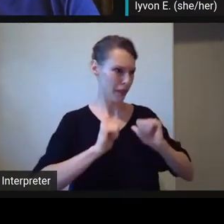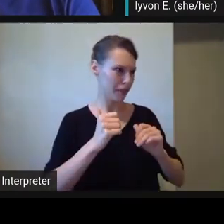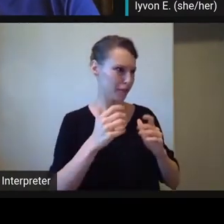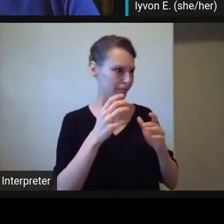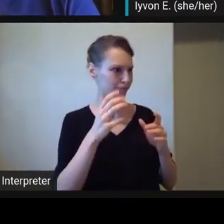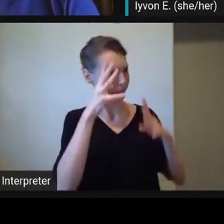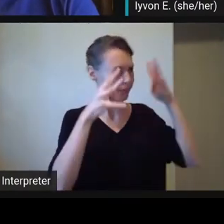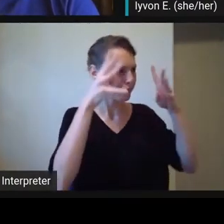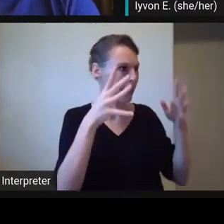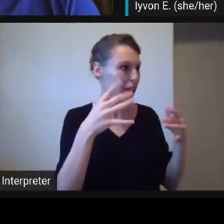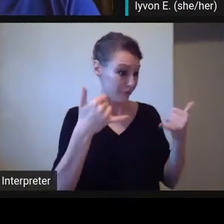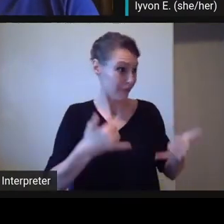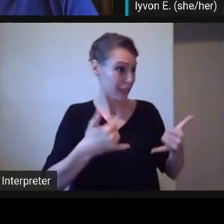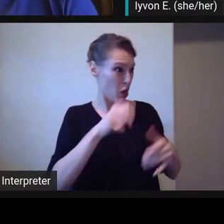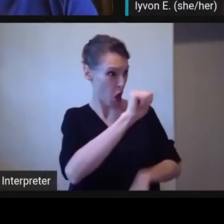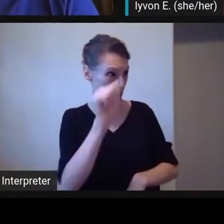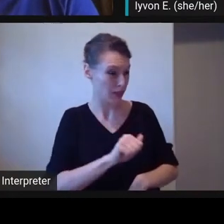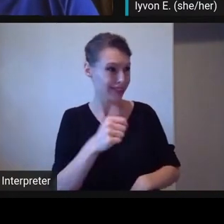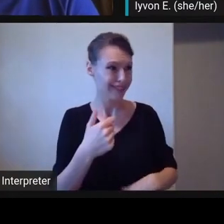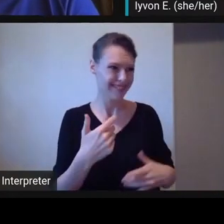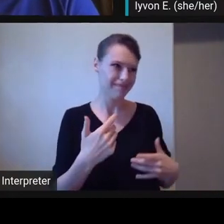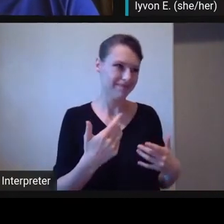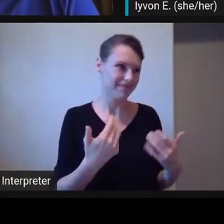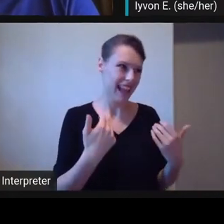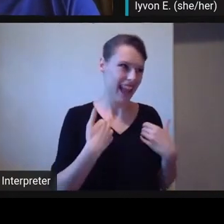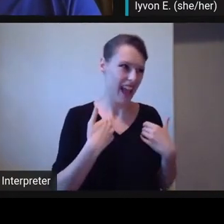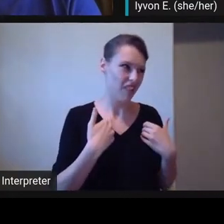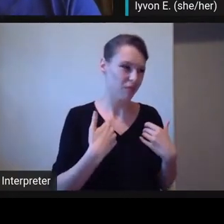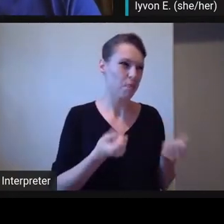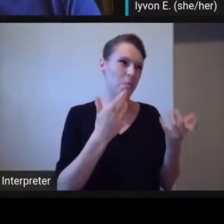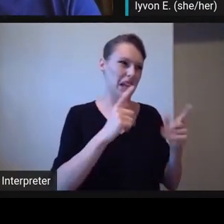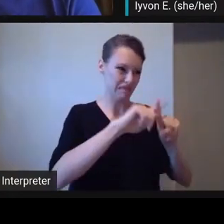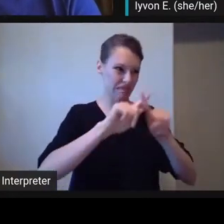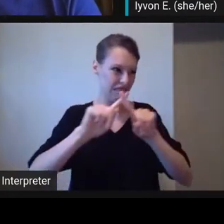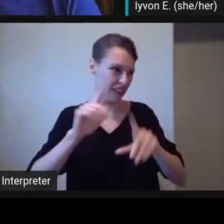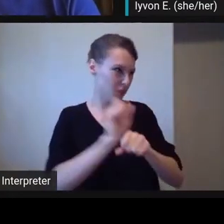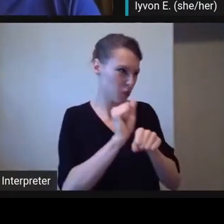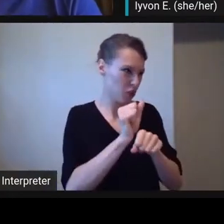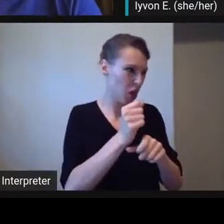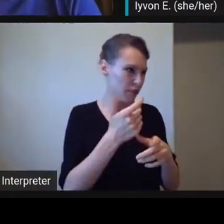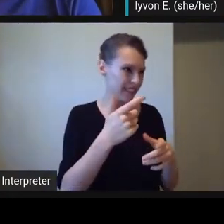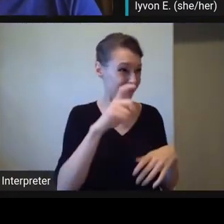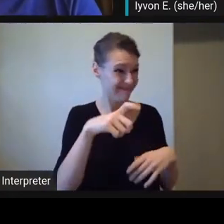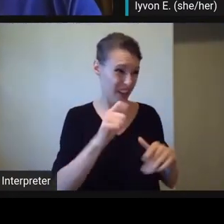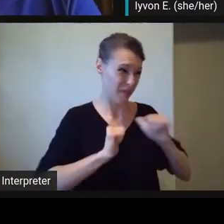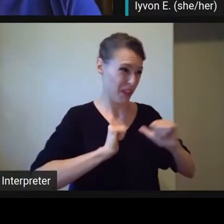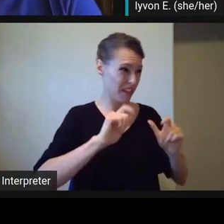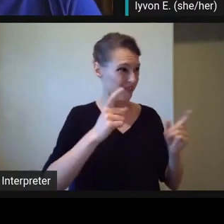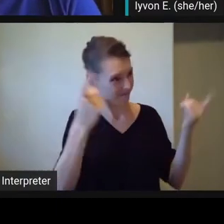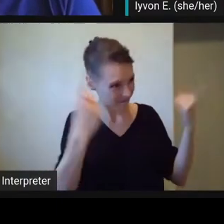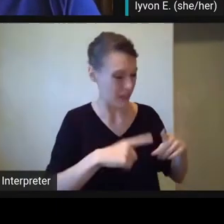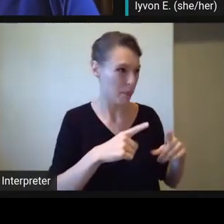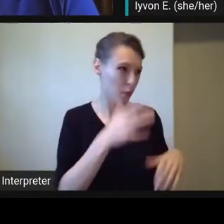in Austin, you know, I mean, you have to hold a bunch of other different jobs, you know, to make theater happen. And part of like